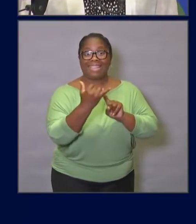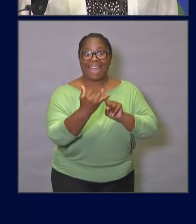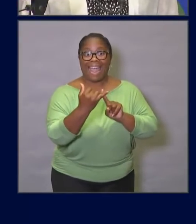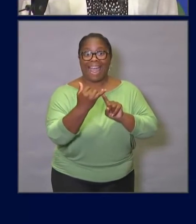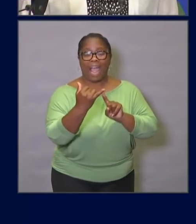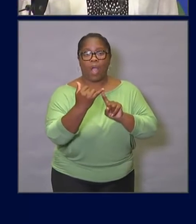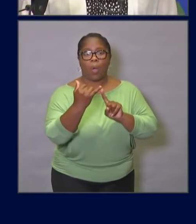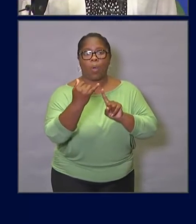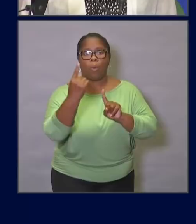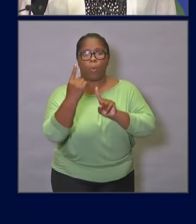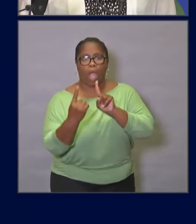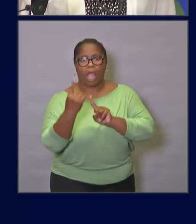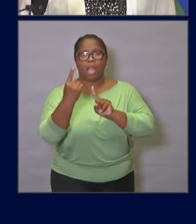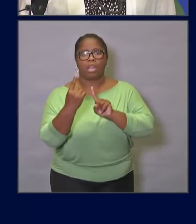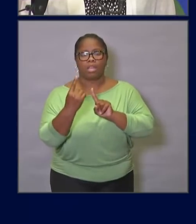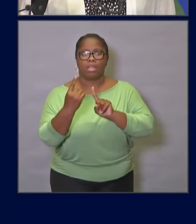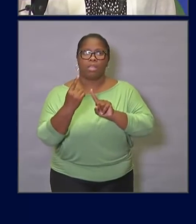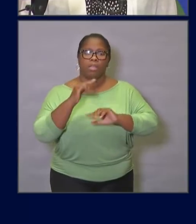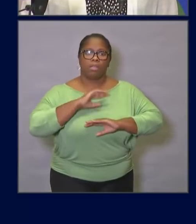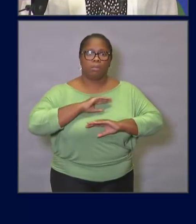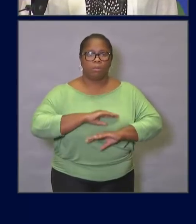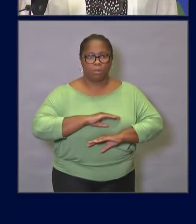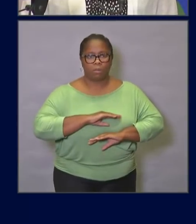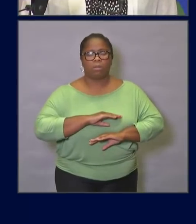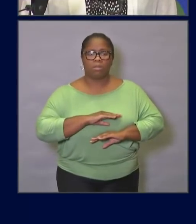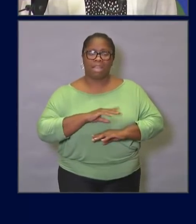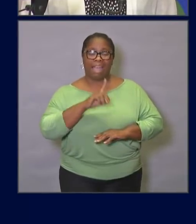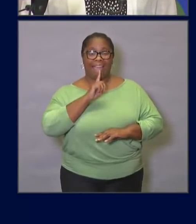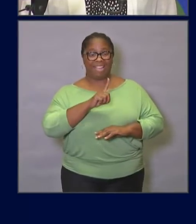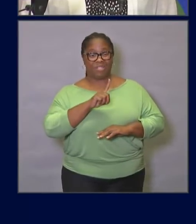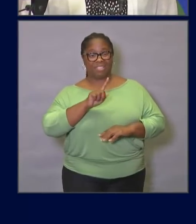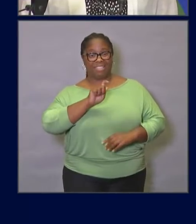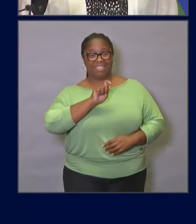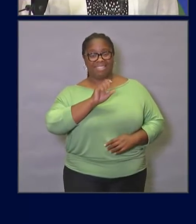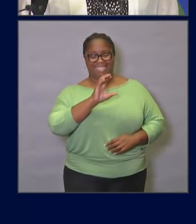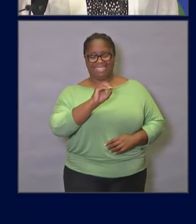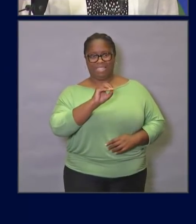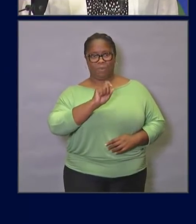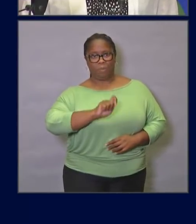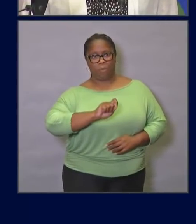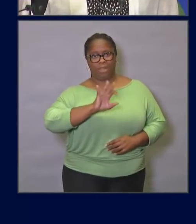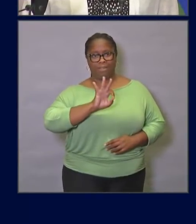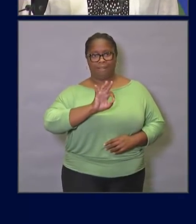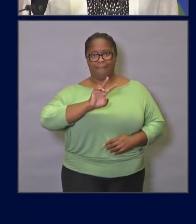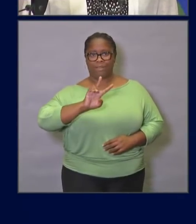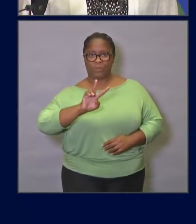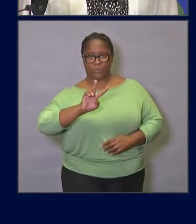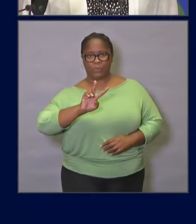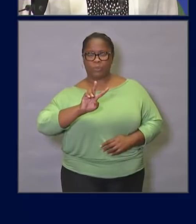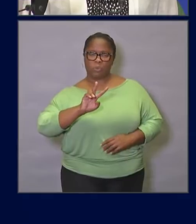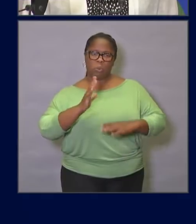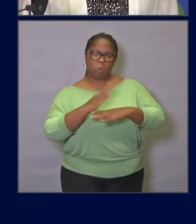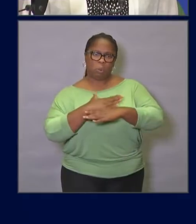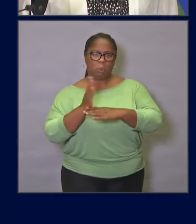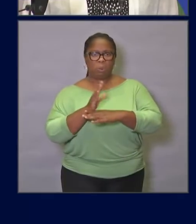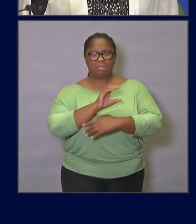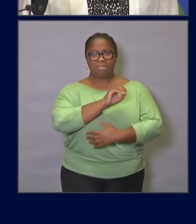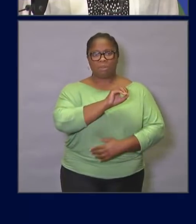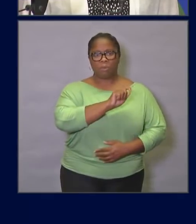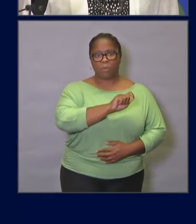1. Specifically, the model projects it as being 0.92 with a confidence interval of 0.86